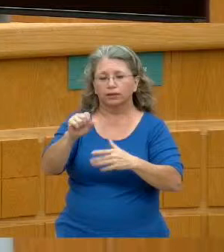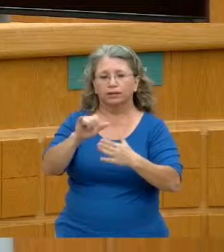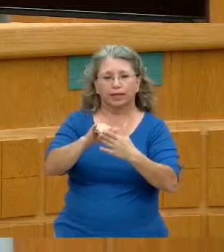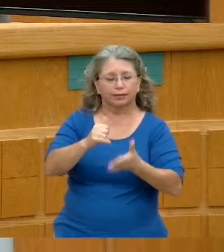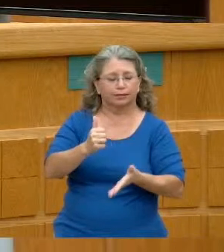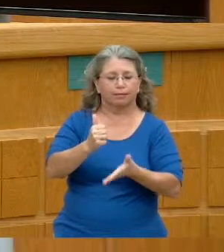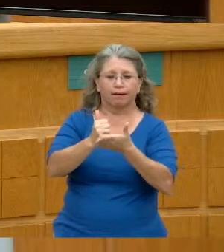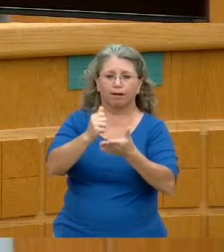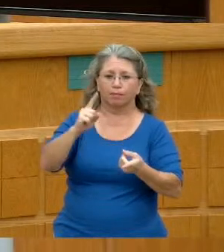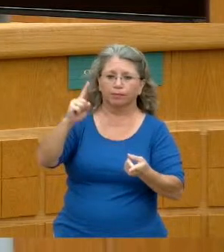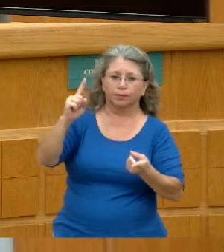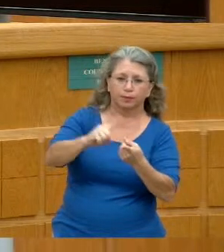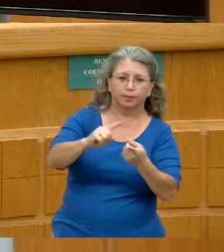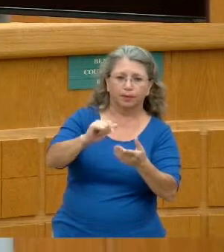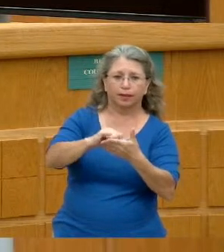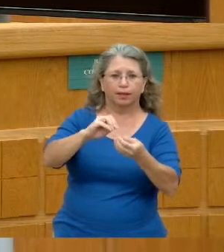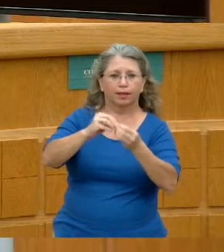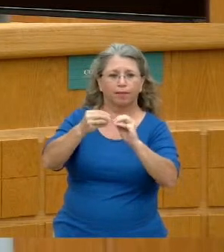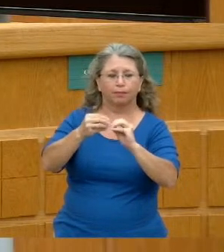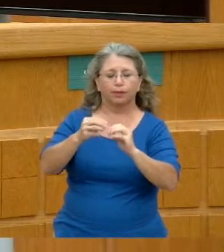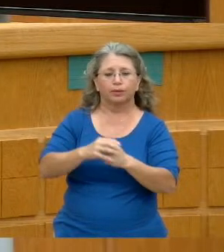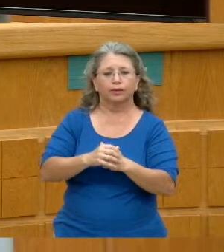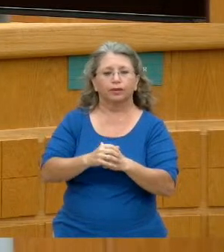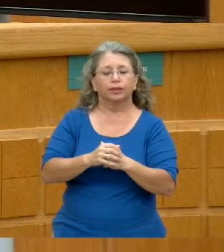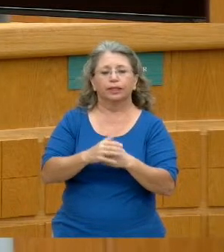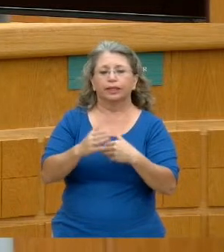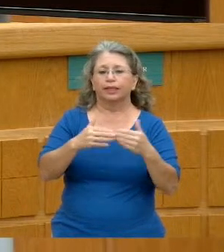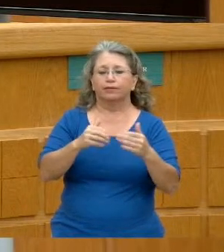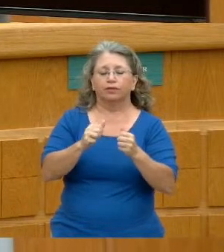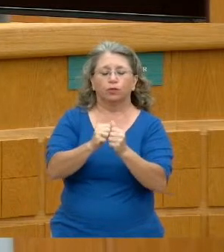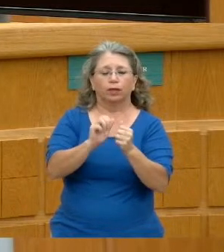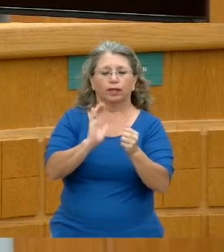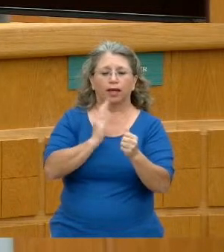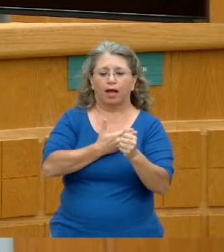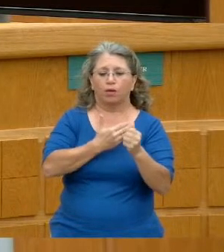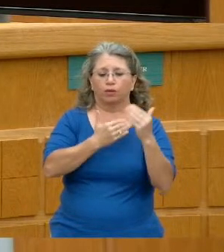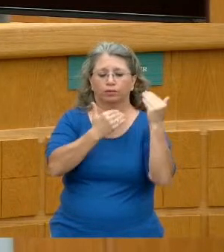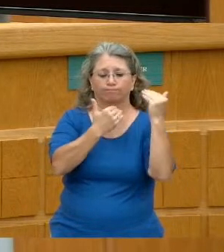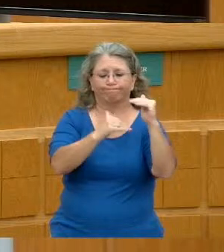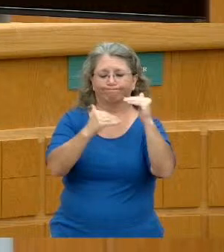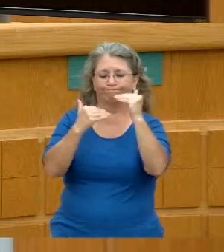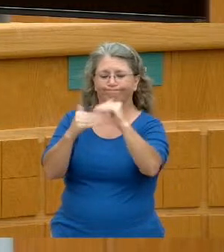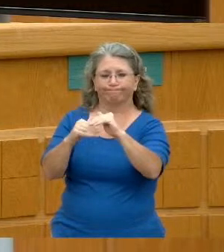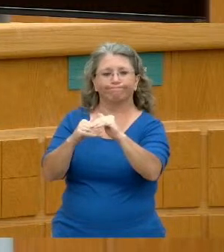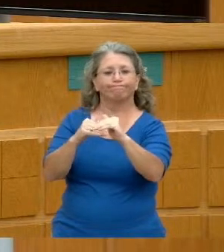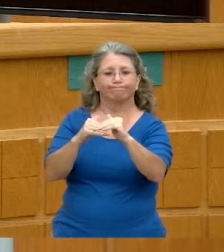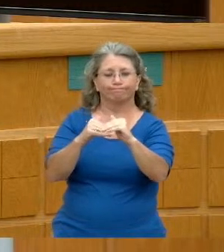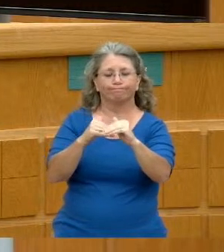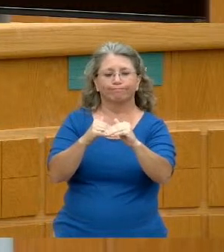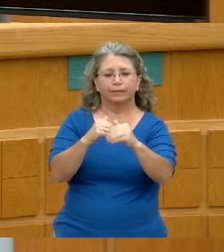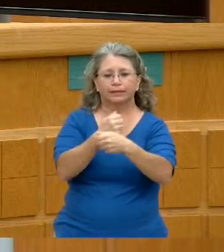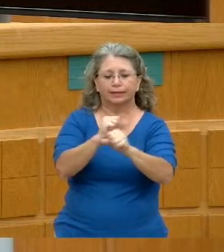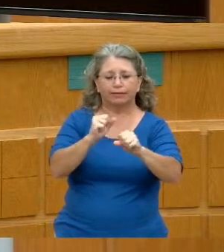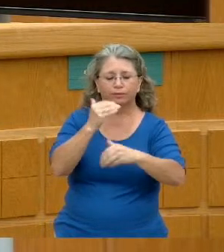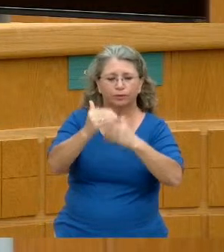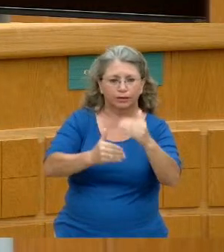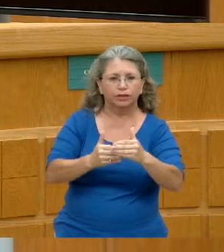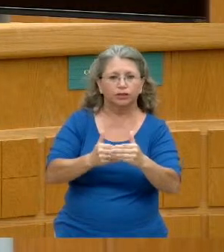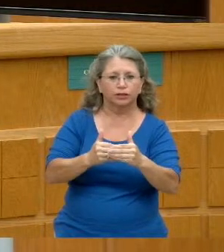new cases. Even with these restrictions, cases will continue because we're in a community-wide spread situation at this